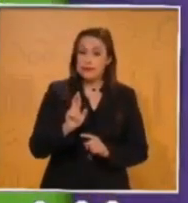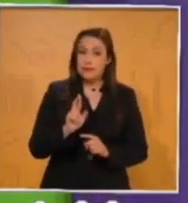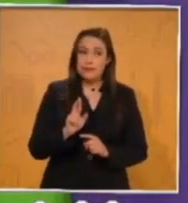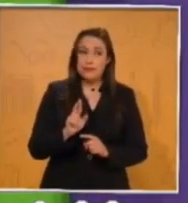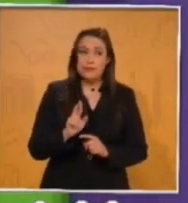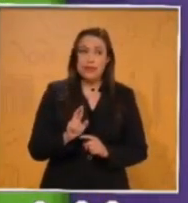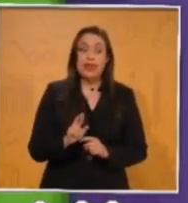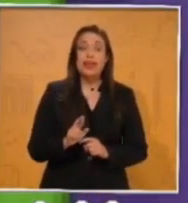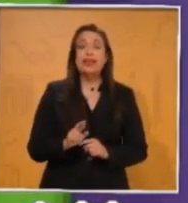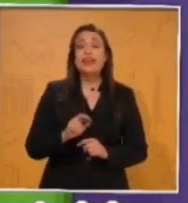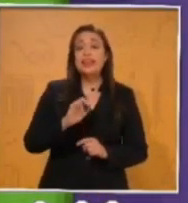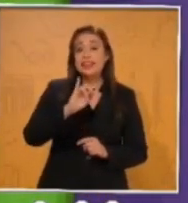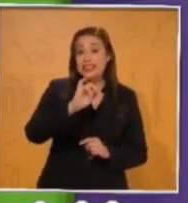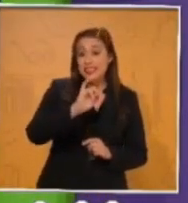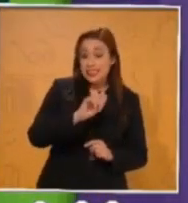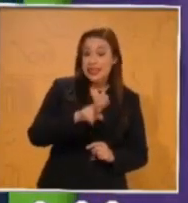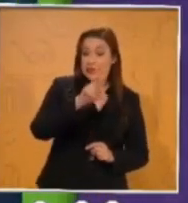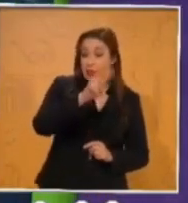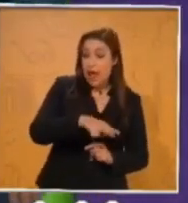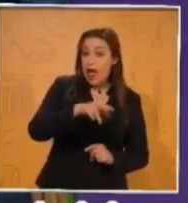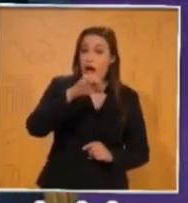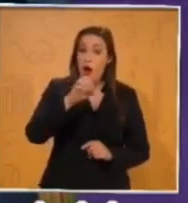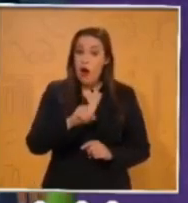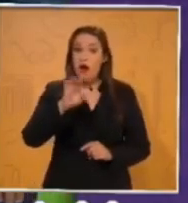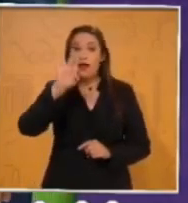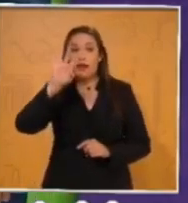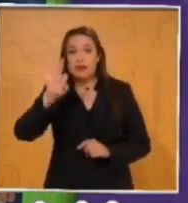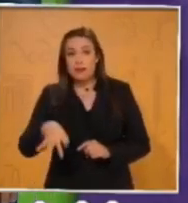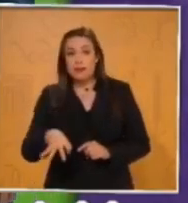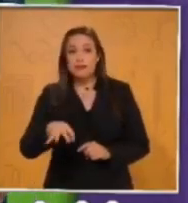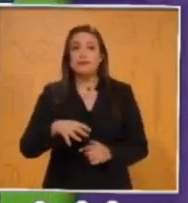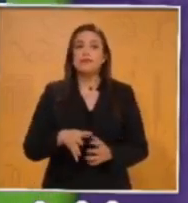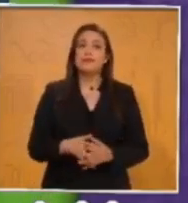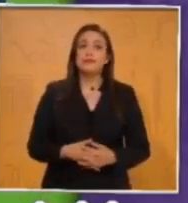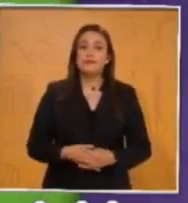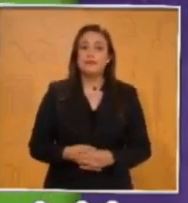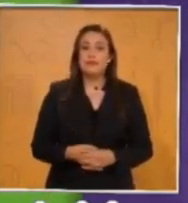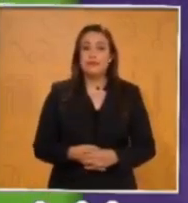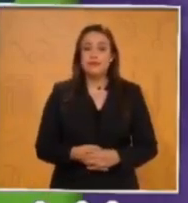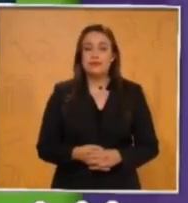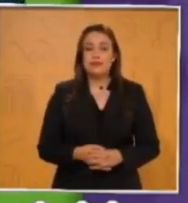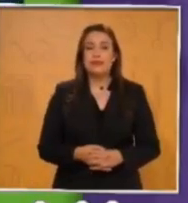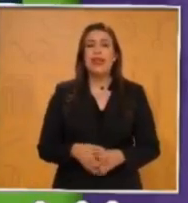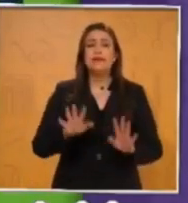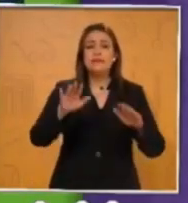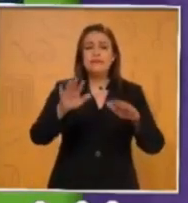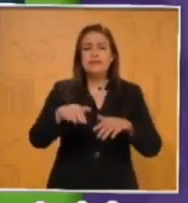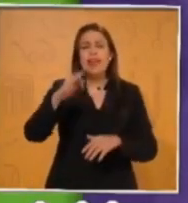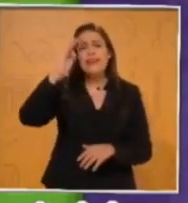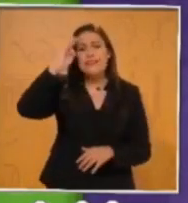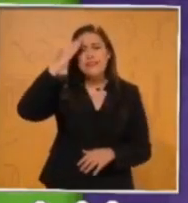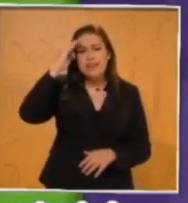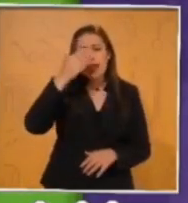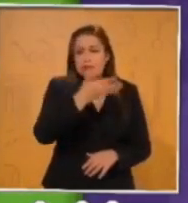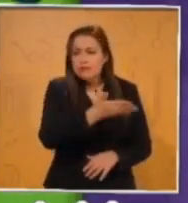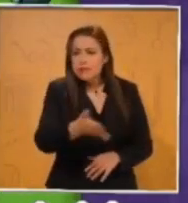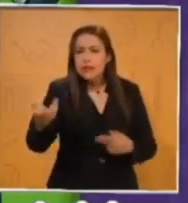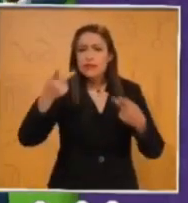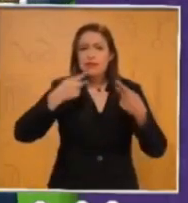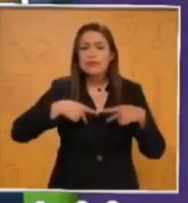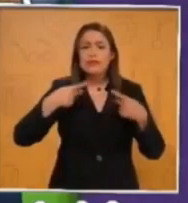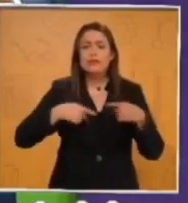T for true and F for false. Facebook people, I want you